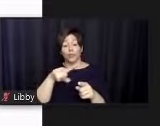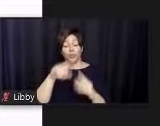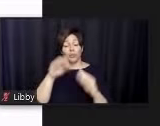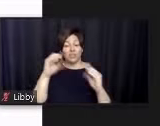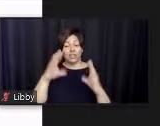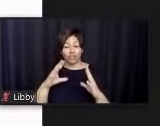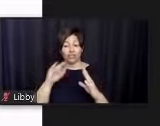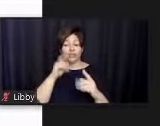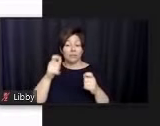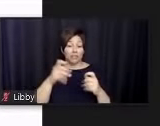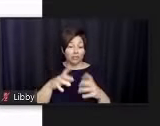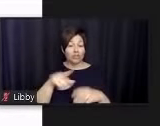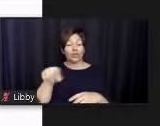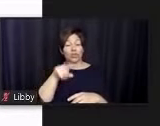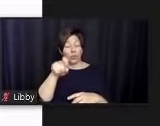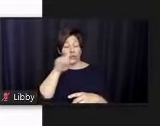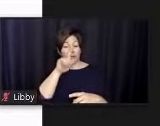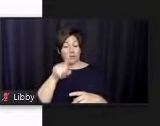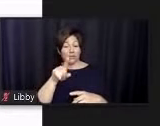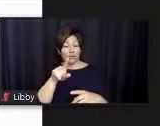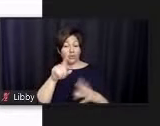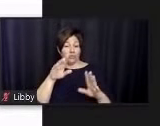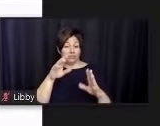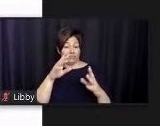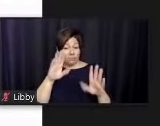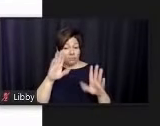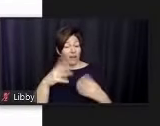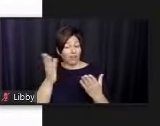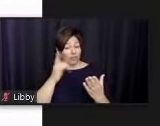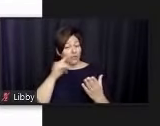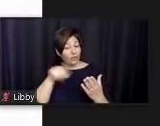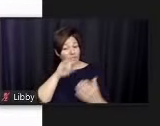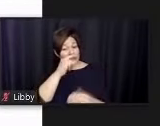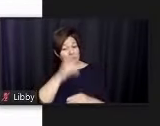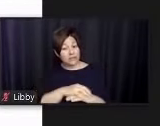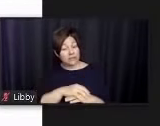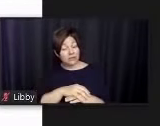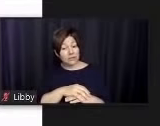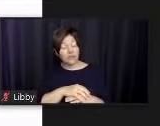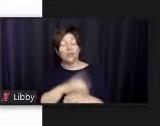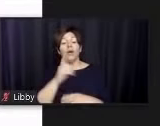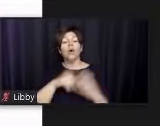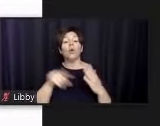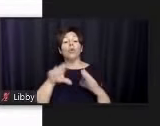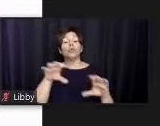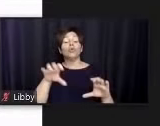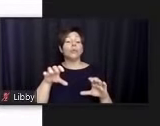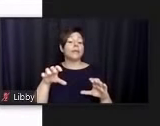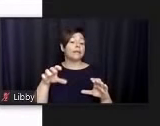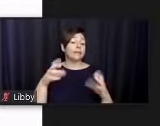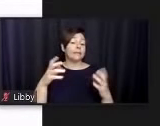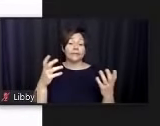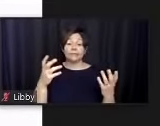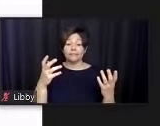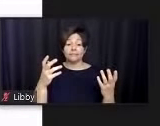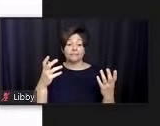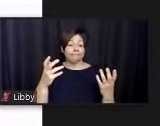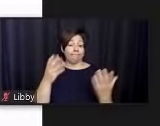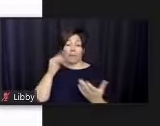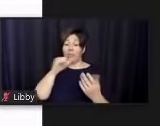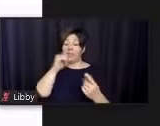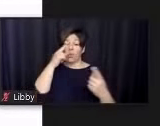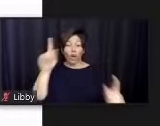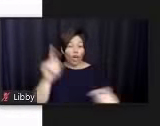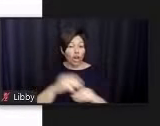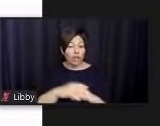and administrators, you need to keep trying to provide services for these kids, because what you're doing may not be working, but you need to